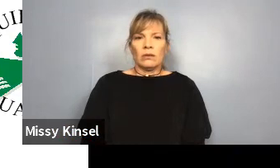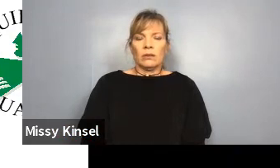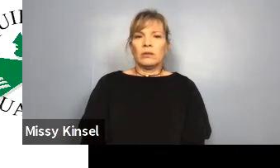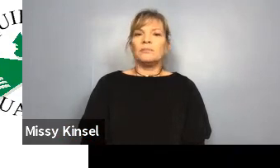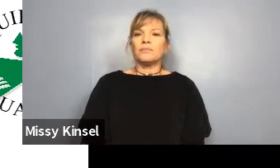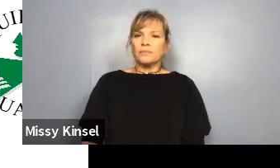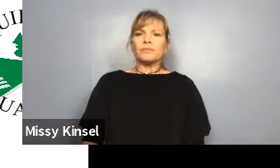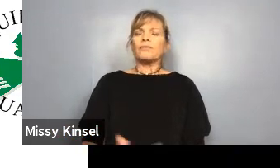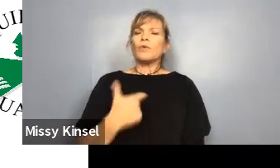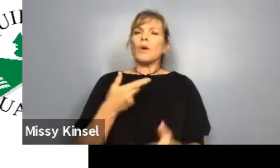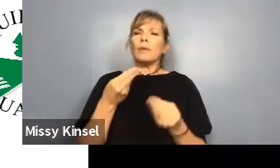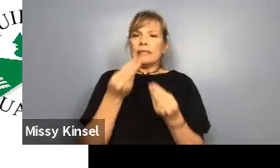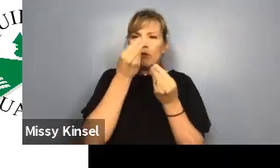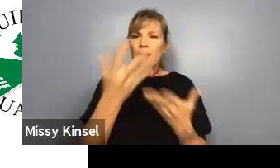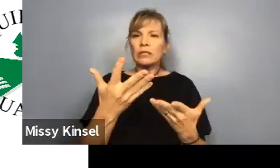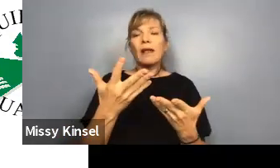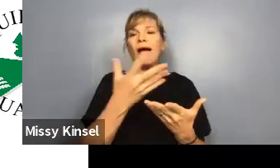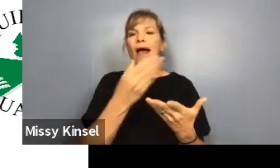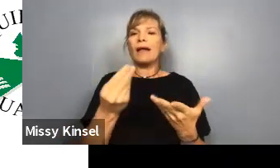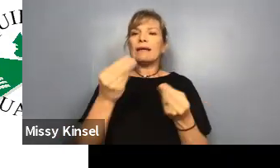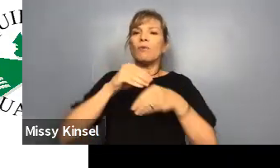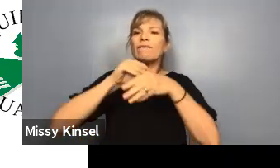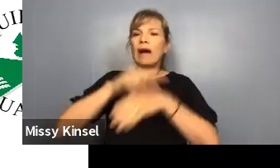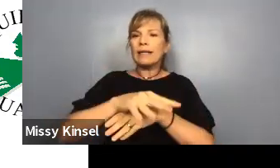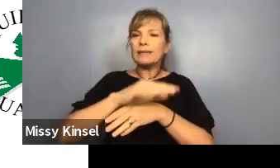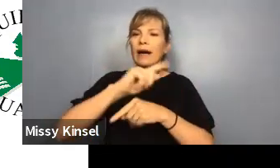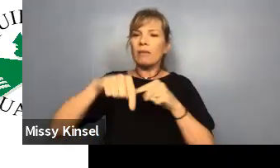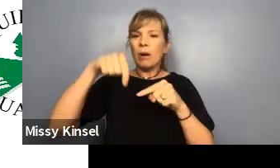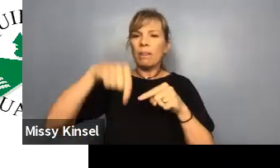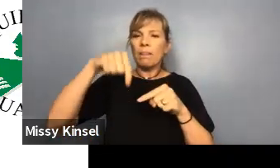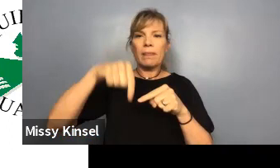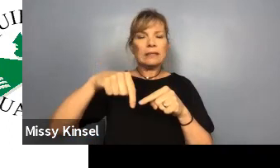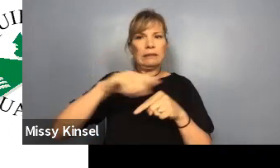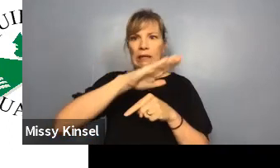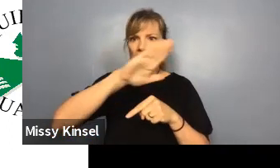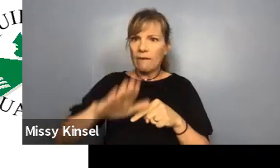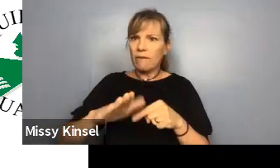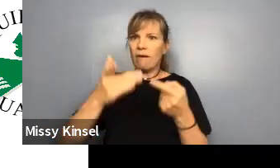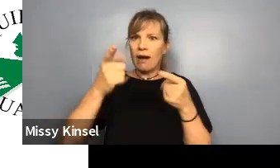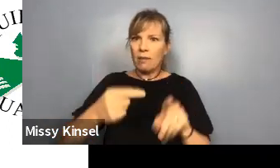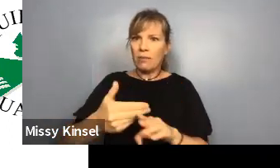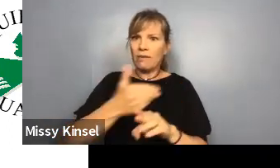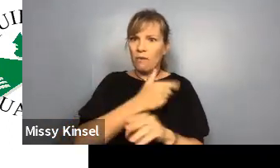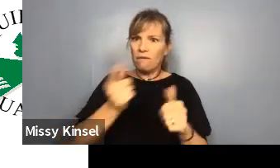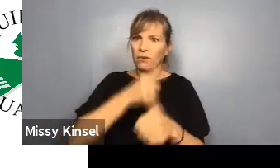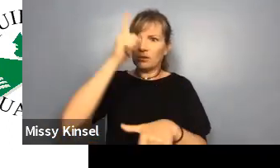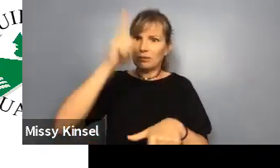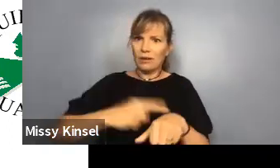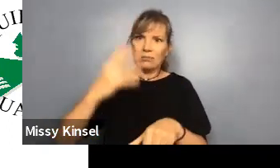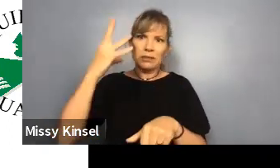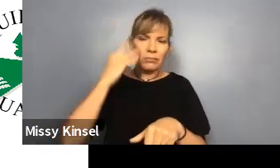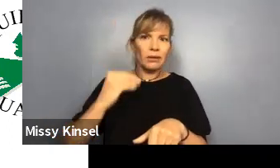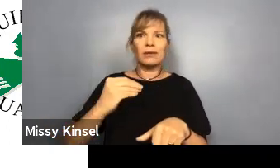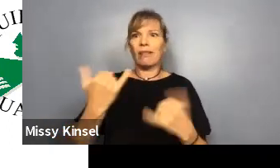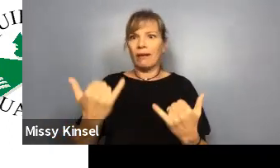we want to give you some information and advice about this unprecedented time that we're in. So first and